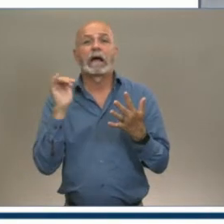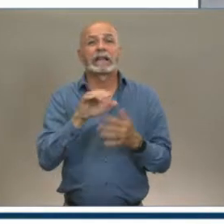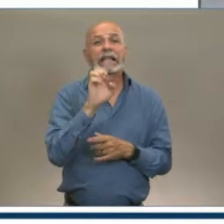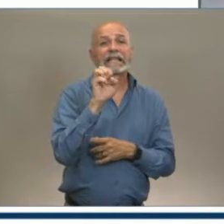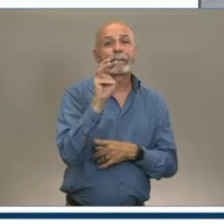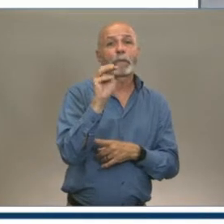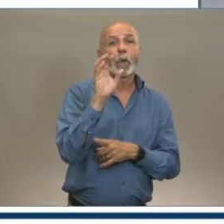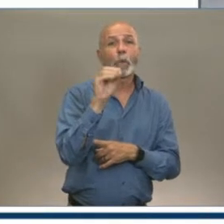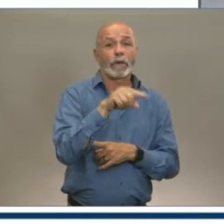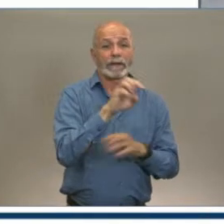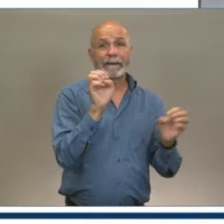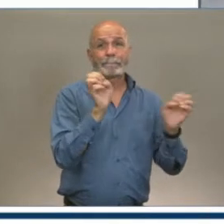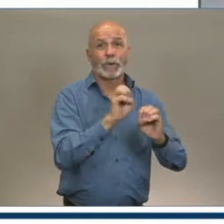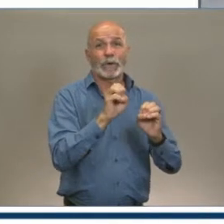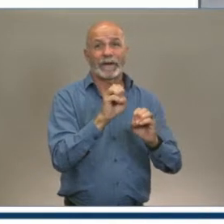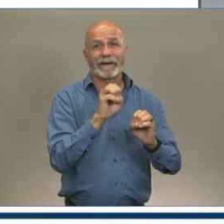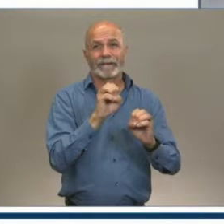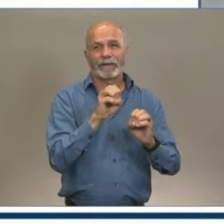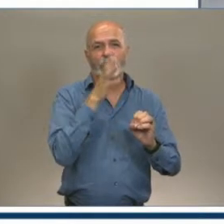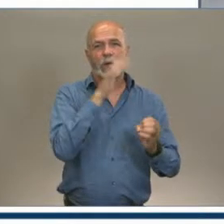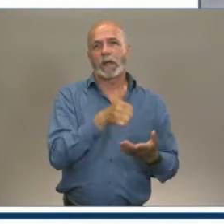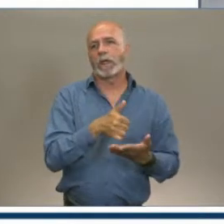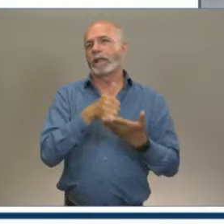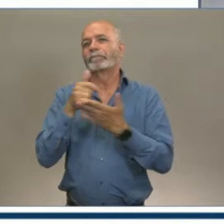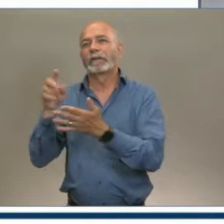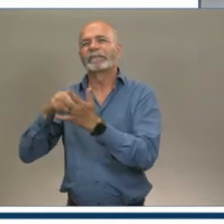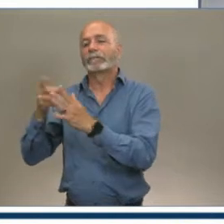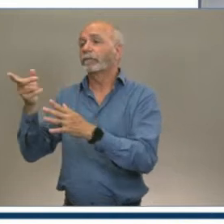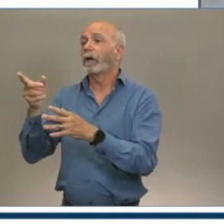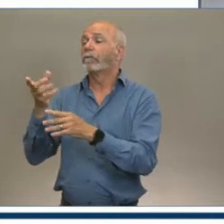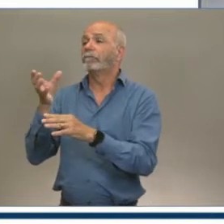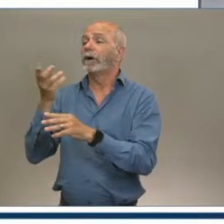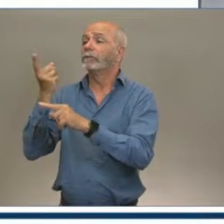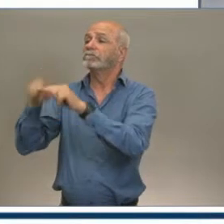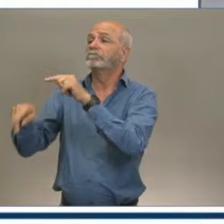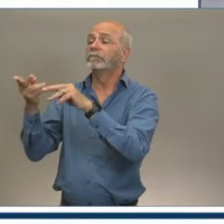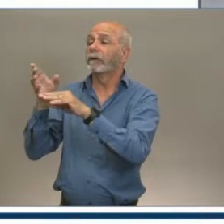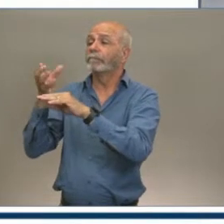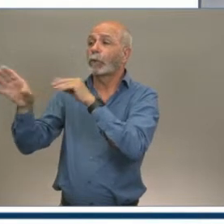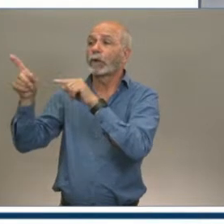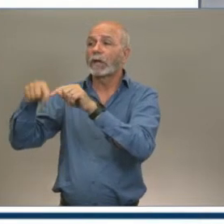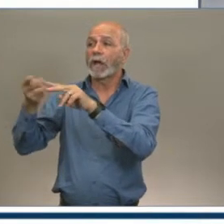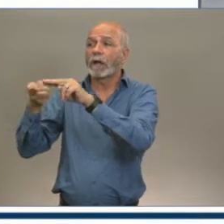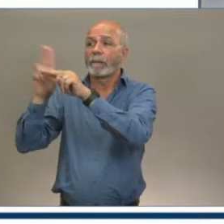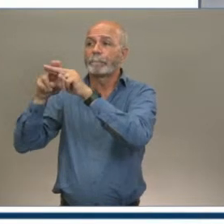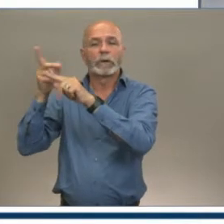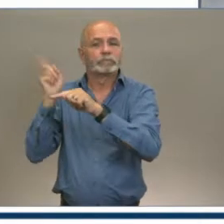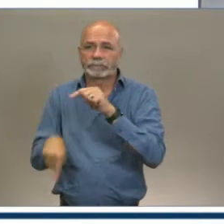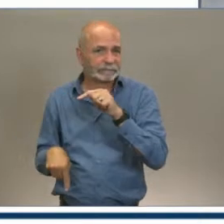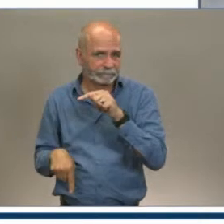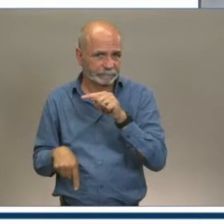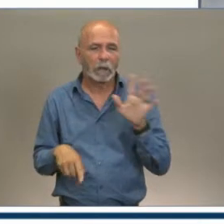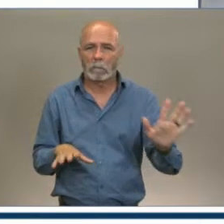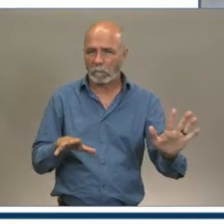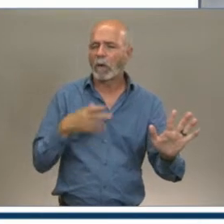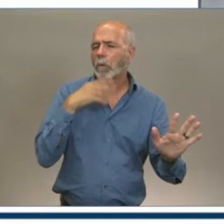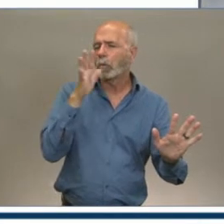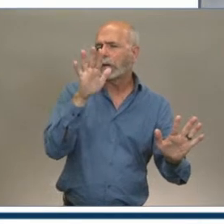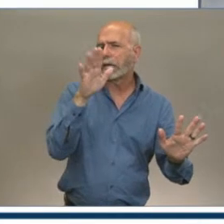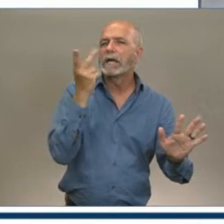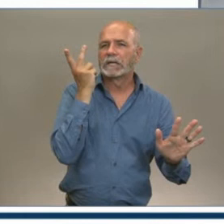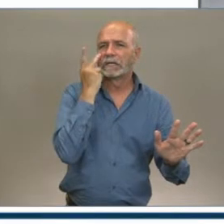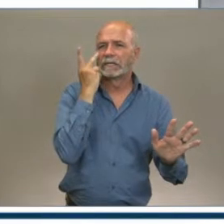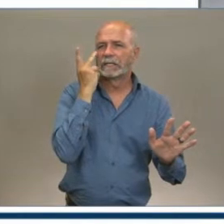So we'll do that, and we won't be in a rush to remove the act until it's necessary to do so. So